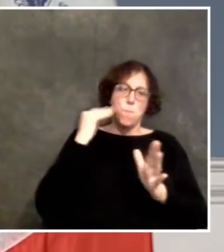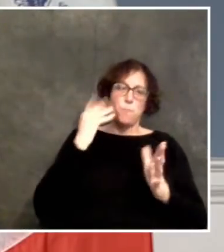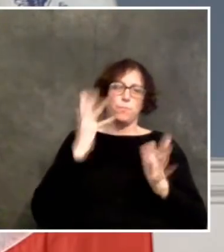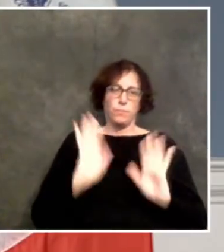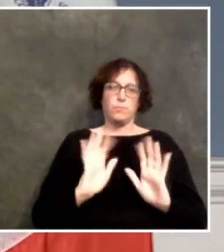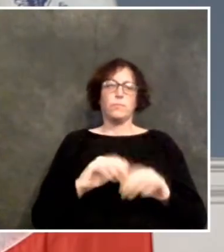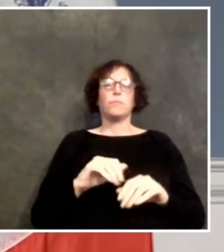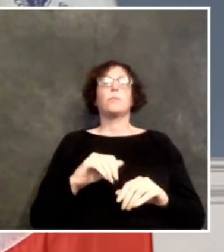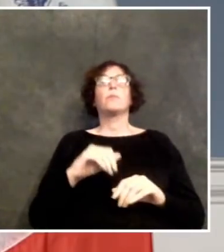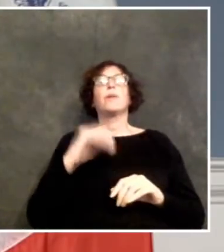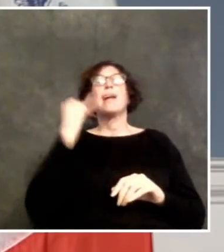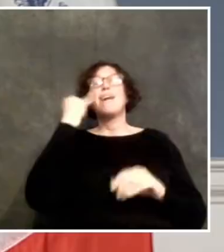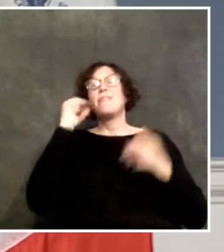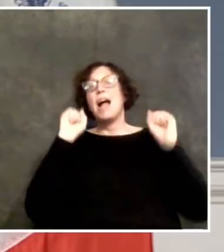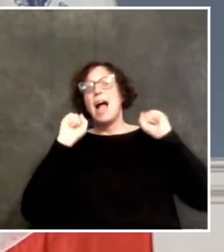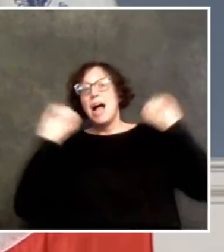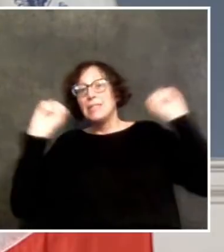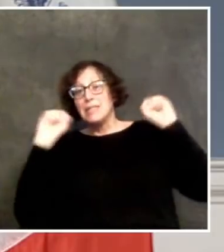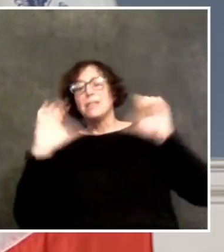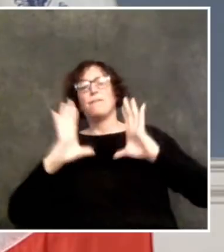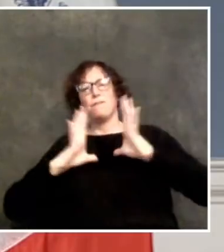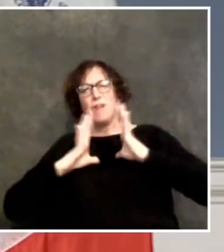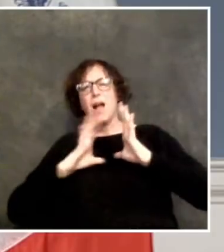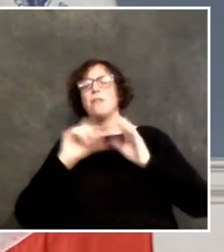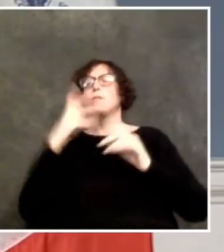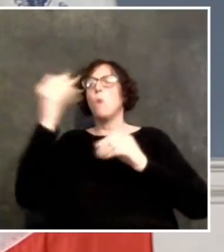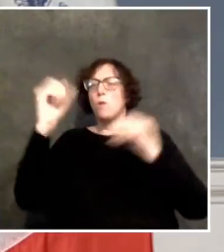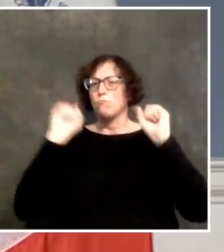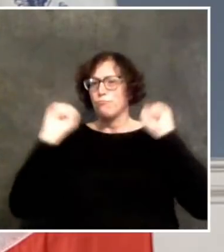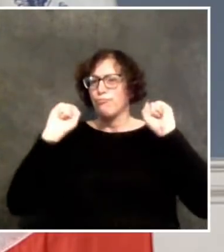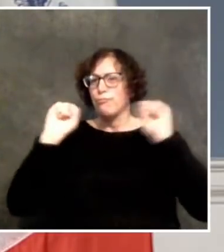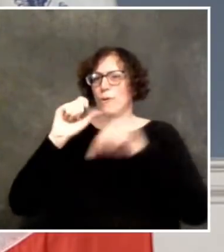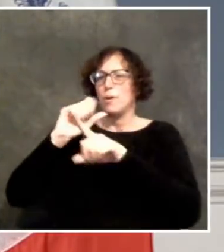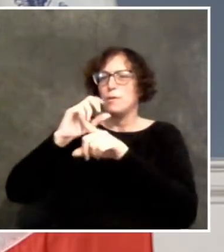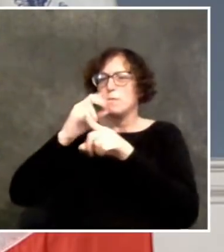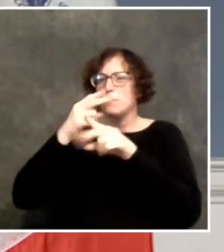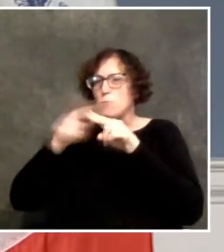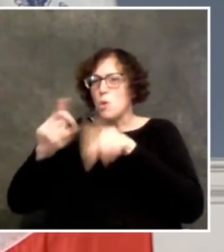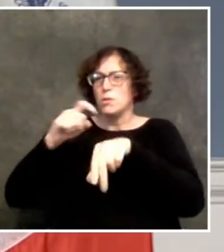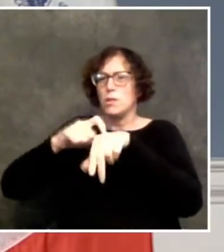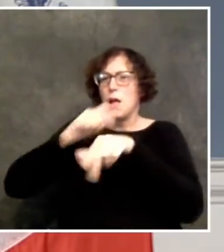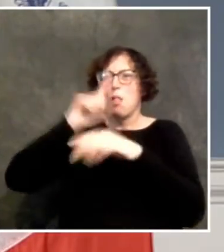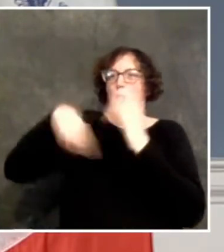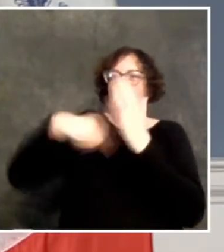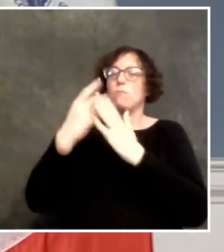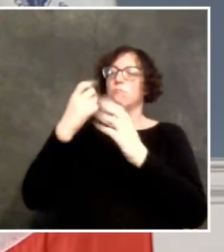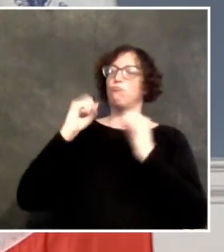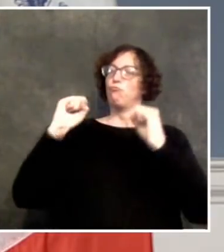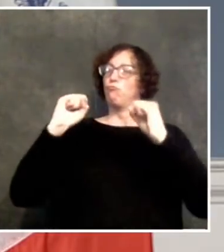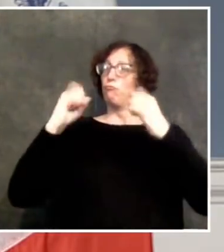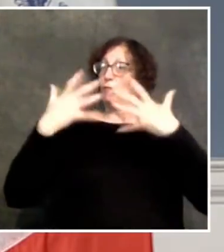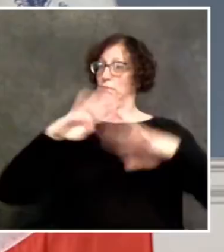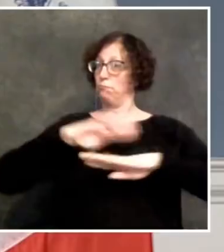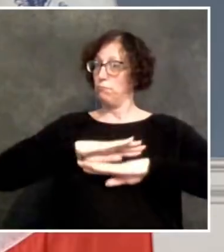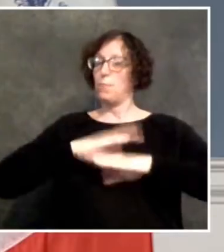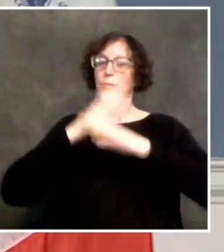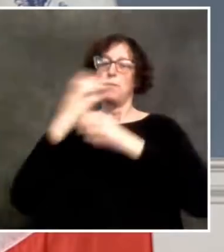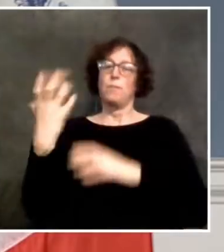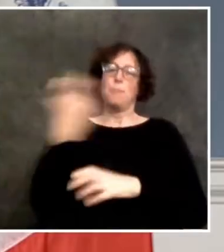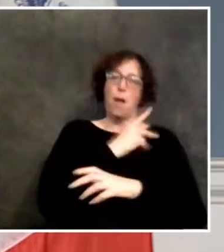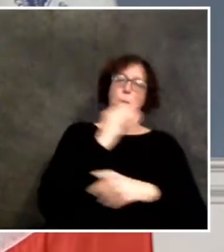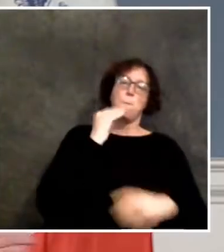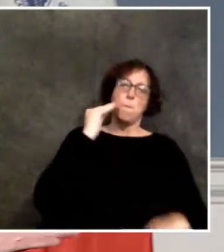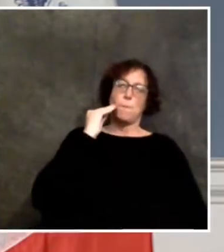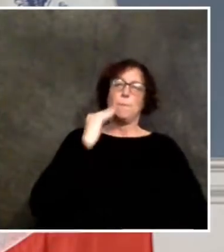get done what you need to get done and get back inside. And that's what I see people doing. So I think what you're going to see in the coming days is more and more people with face coverings doing exactly the